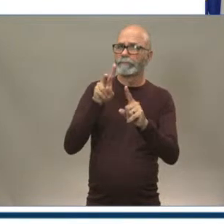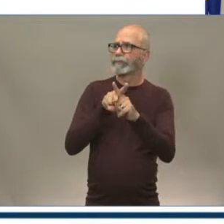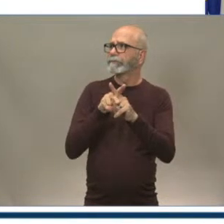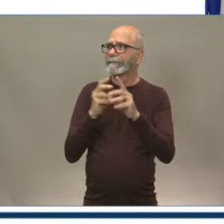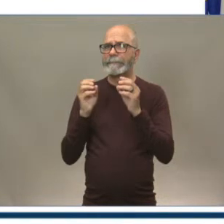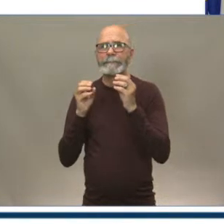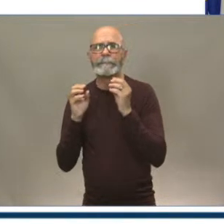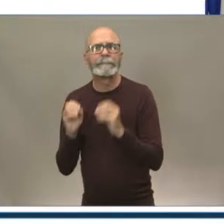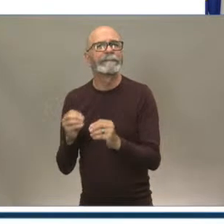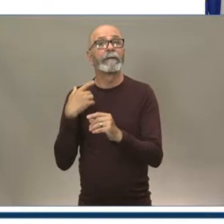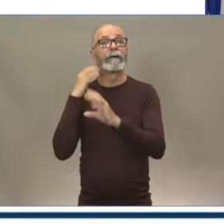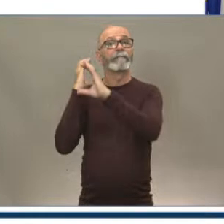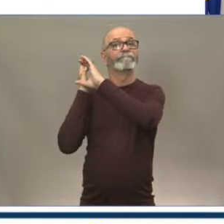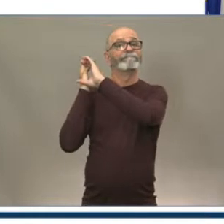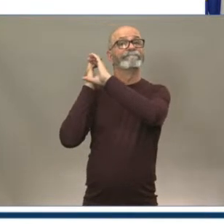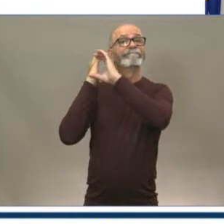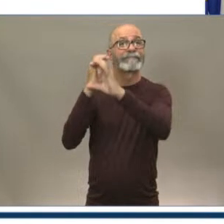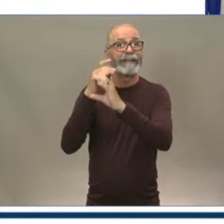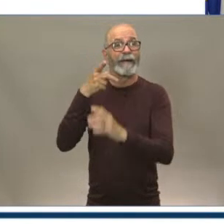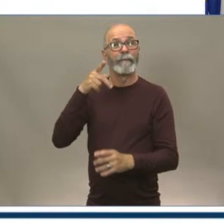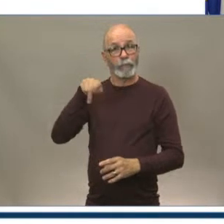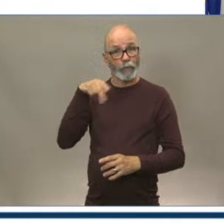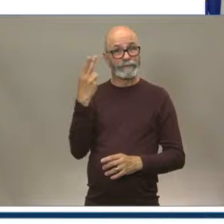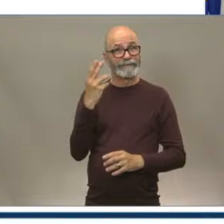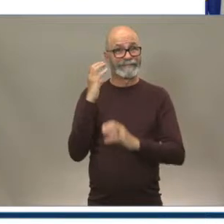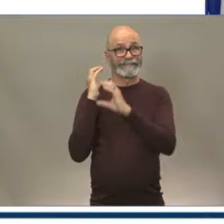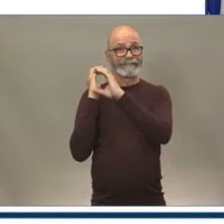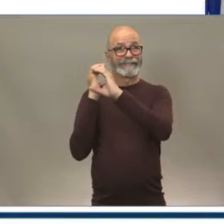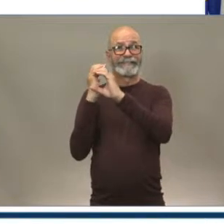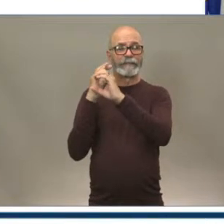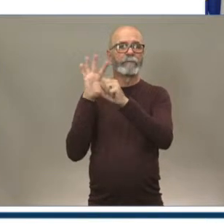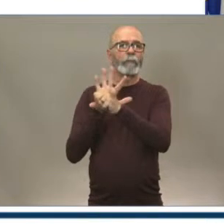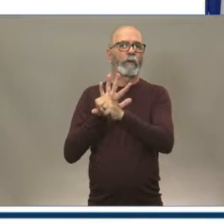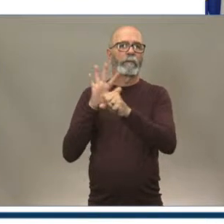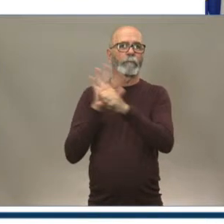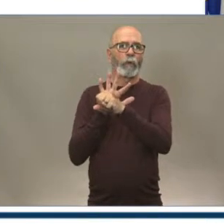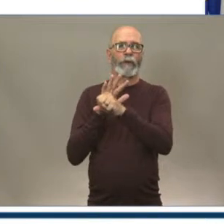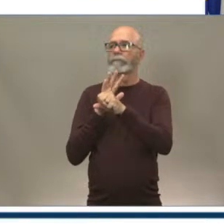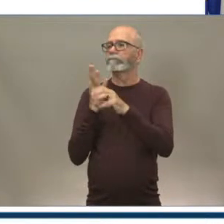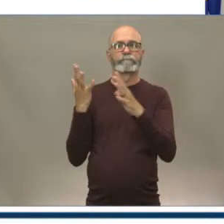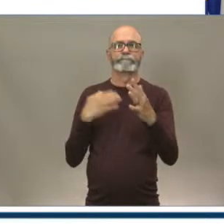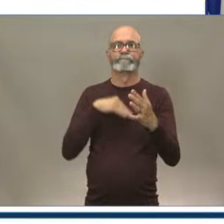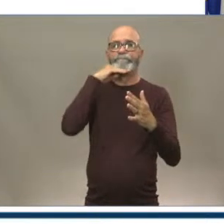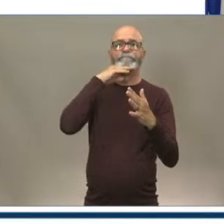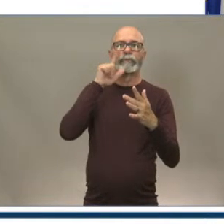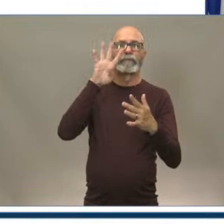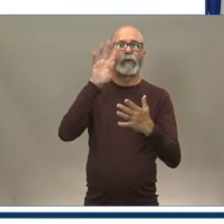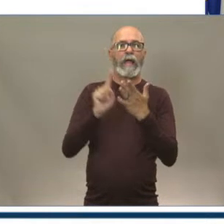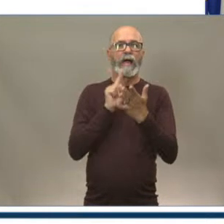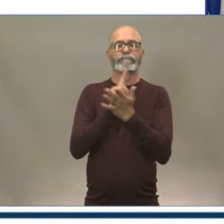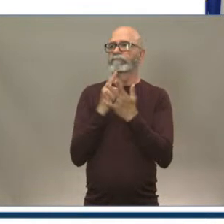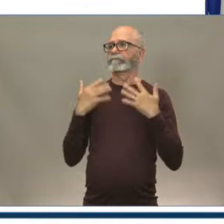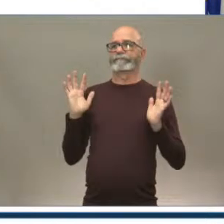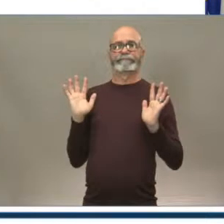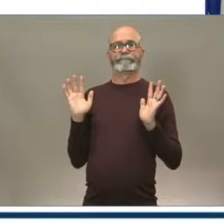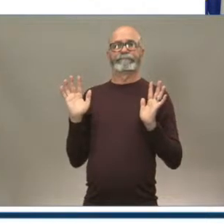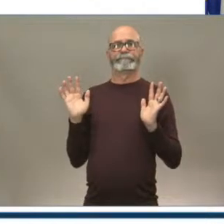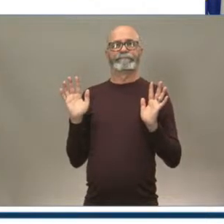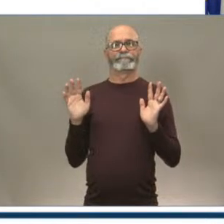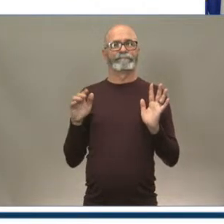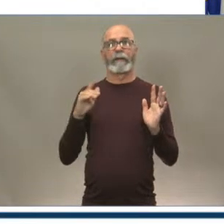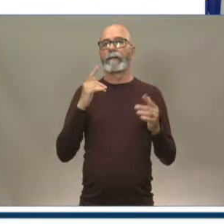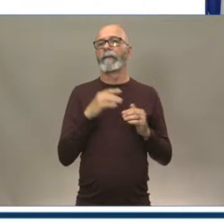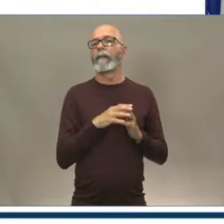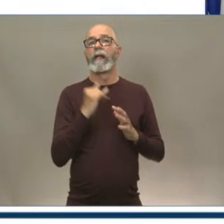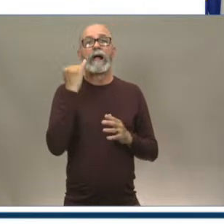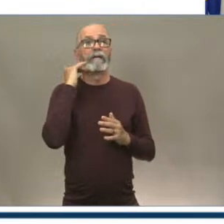testing unit that is in Port Hawkesbury today was fully booked in about 24 hours, and the current site at Straight Richmond Hospital is not